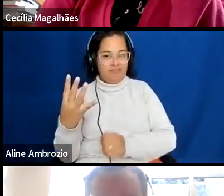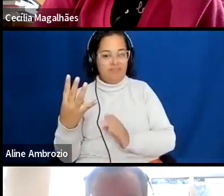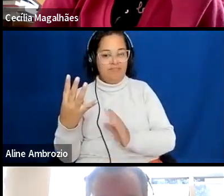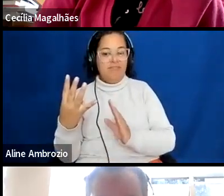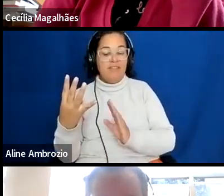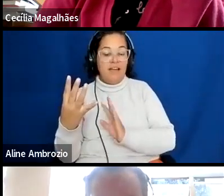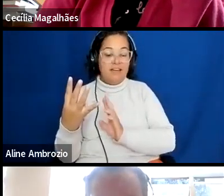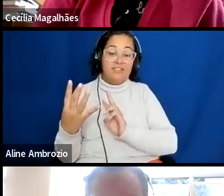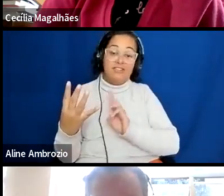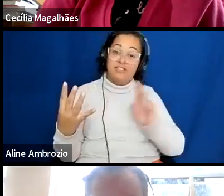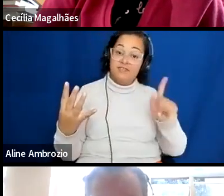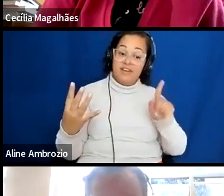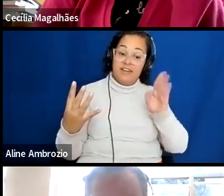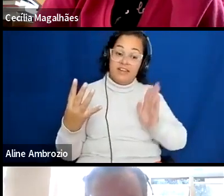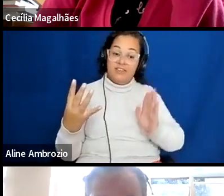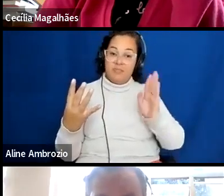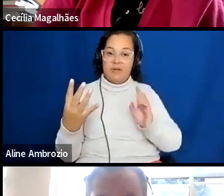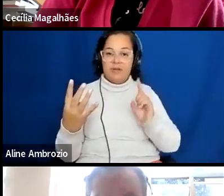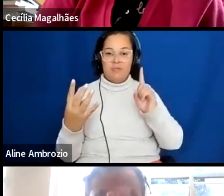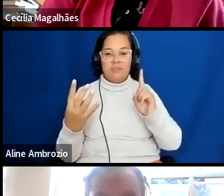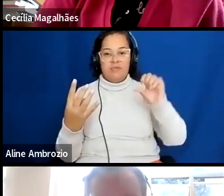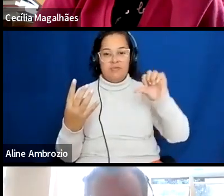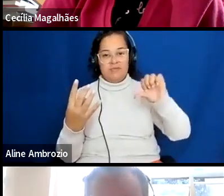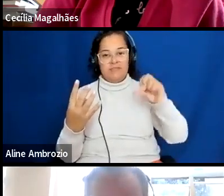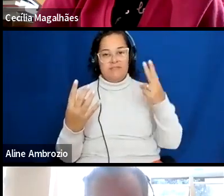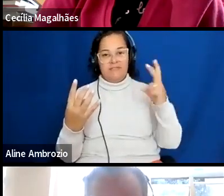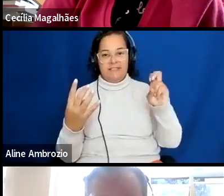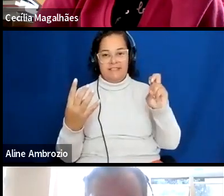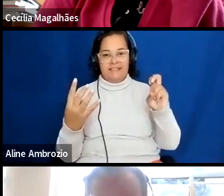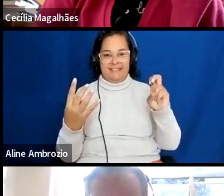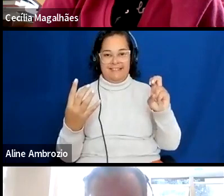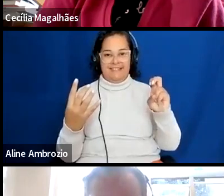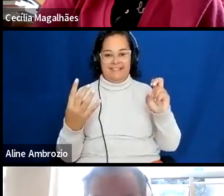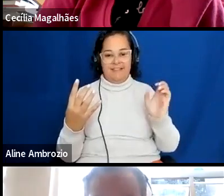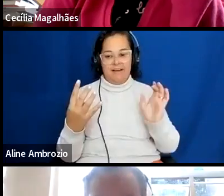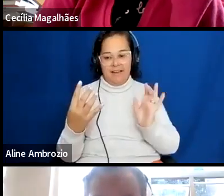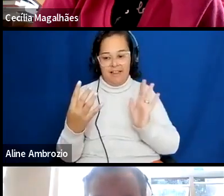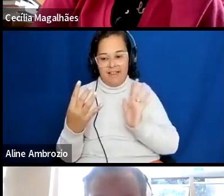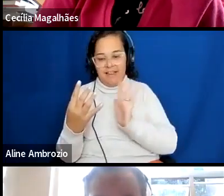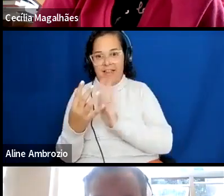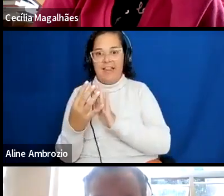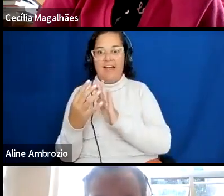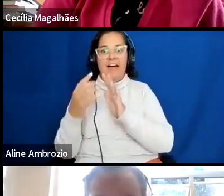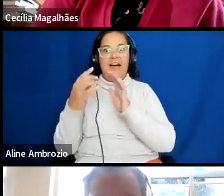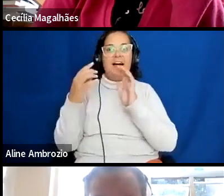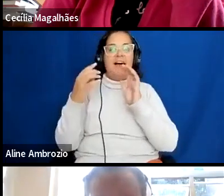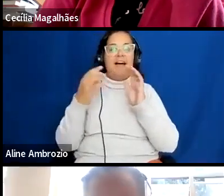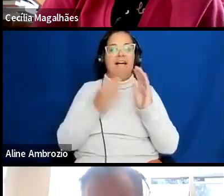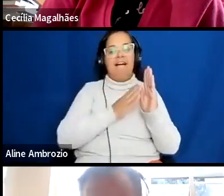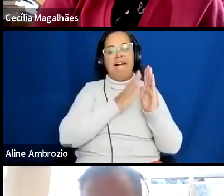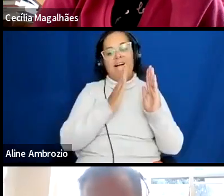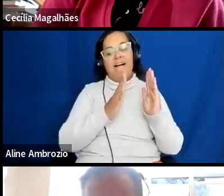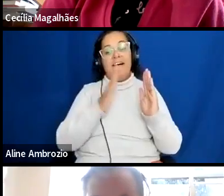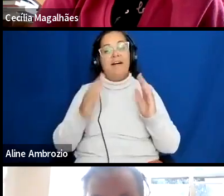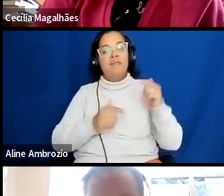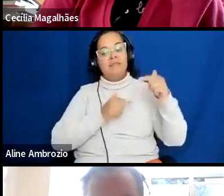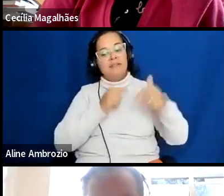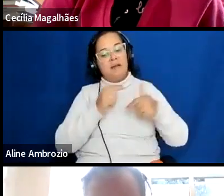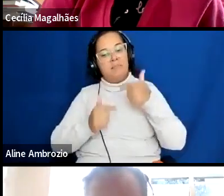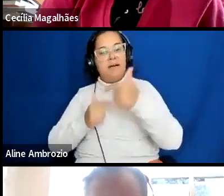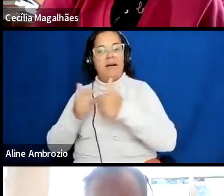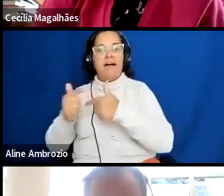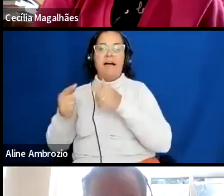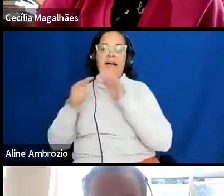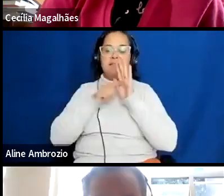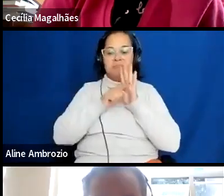1925. And so it's that journey, I think, that we've got to understand, and the trajectory that Vygotsky was on in order, I think, to